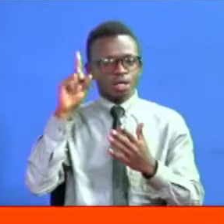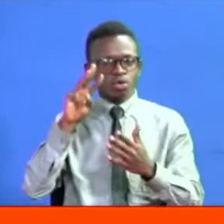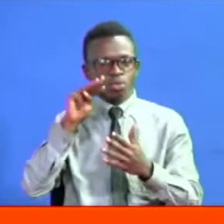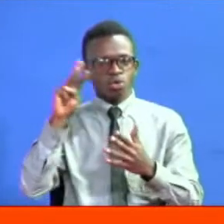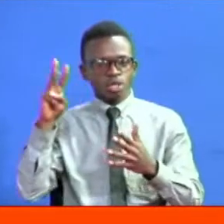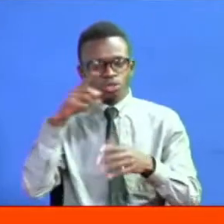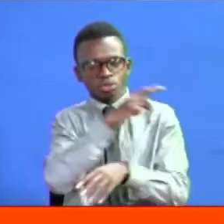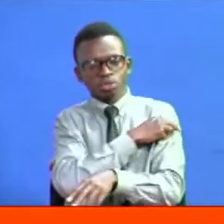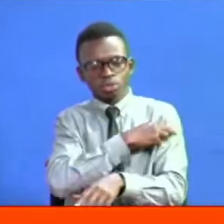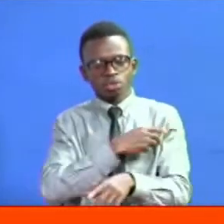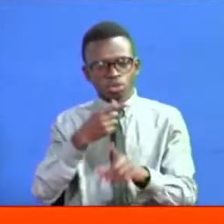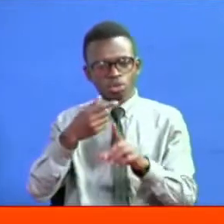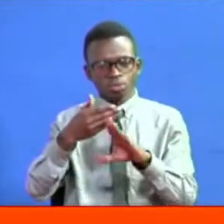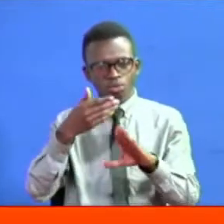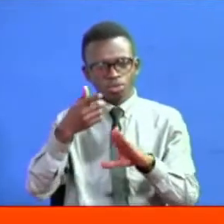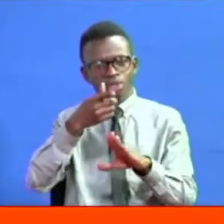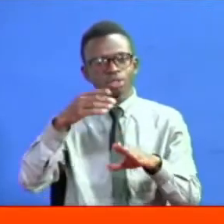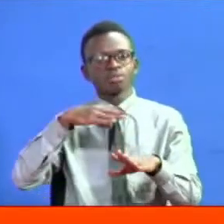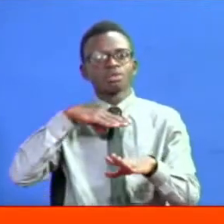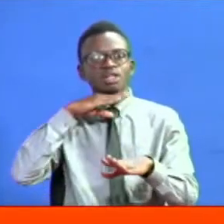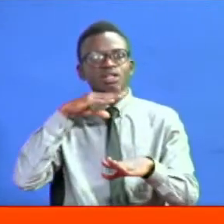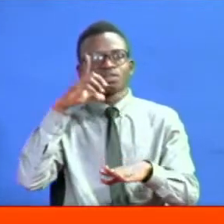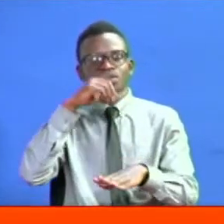he succumbed to injuries on Thursday.